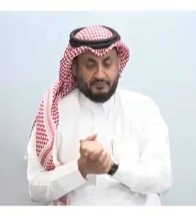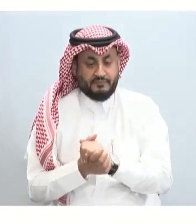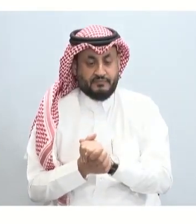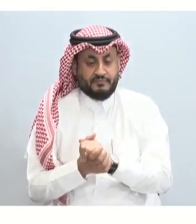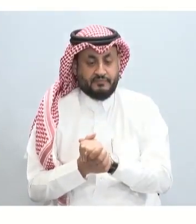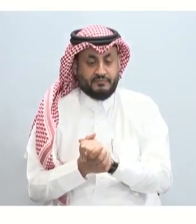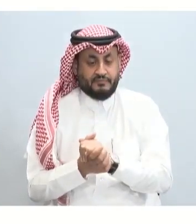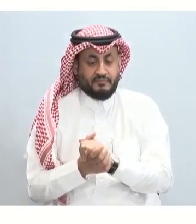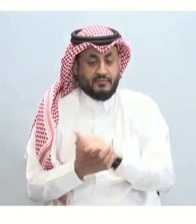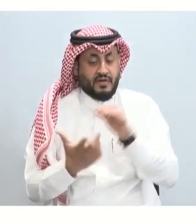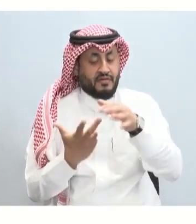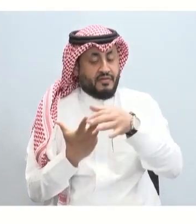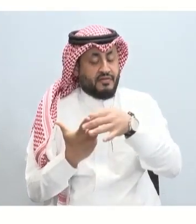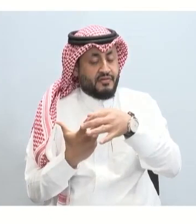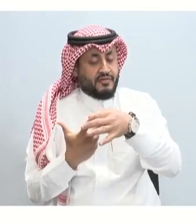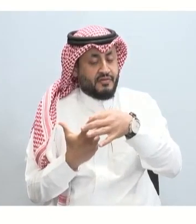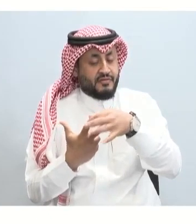off. And also,